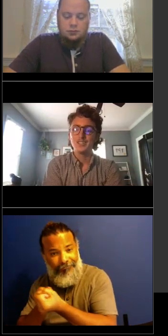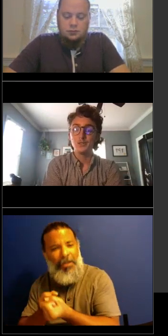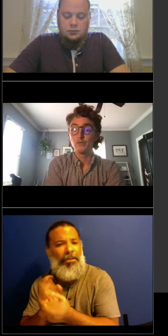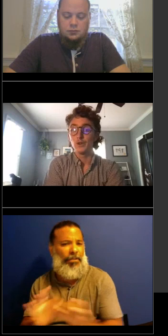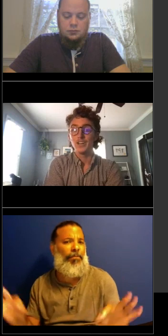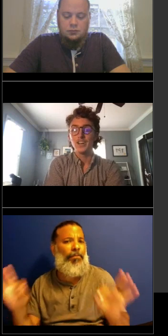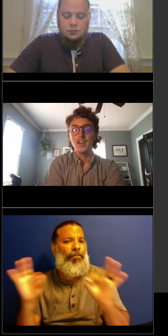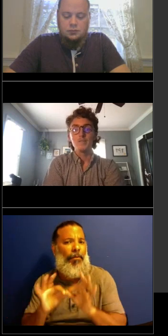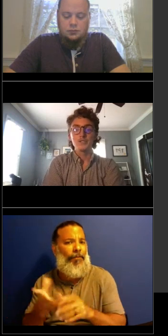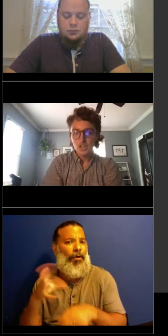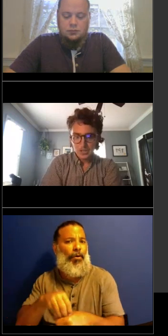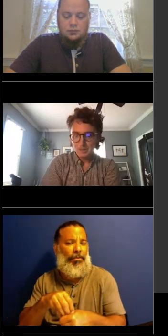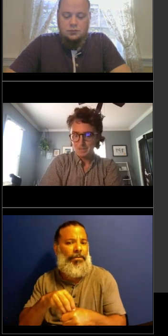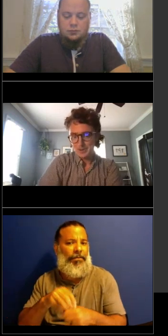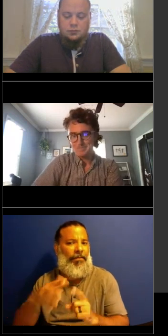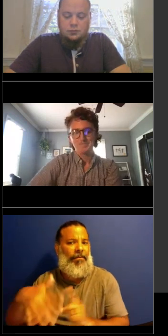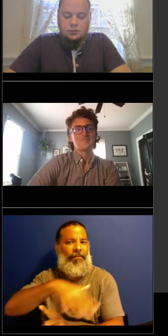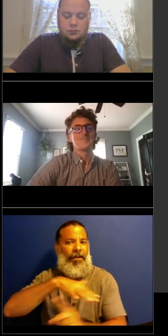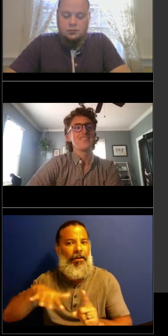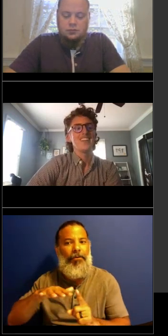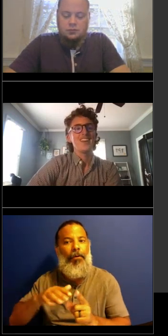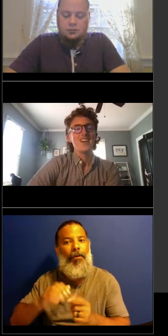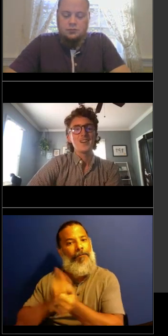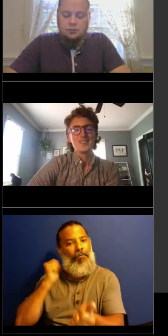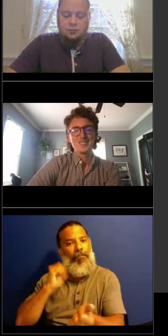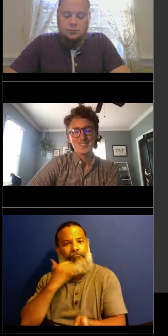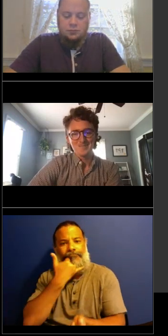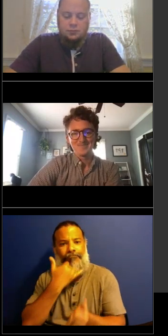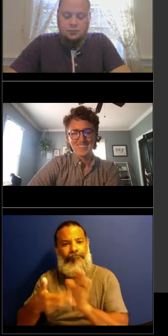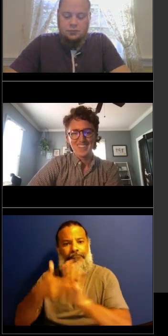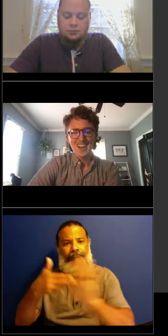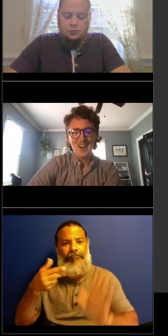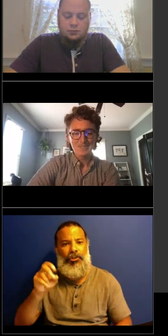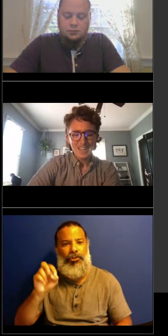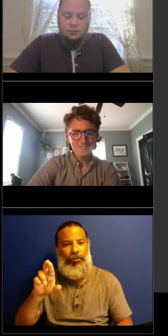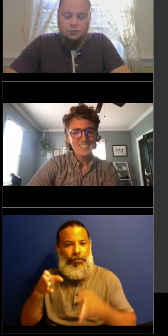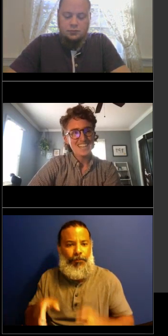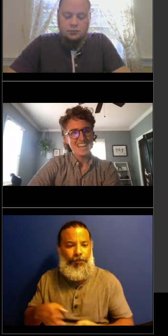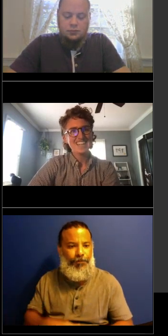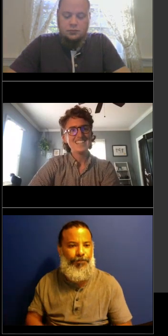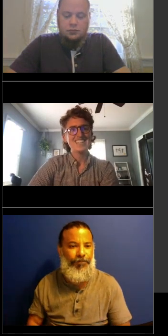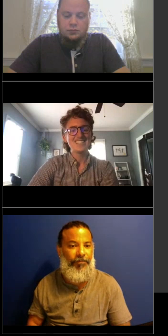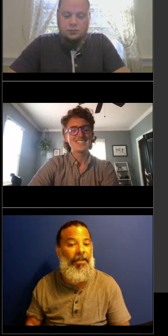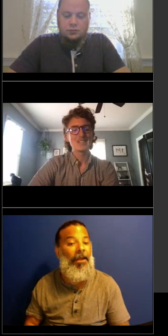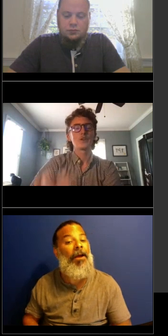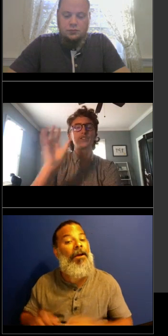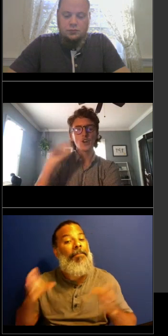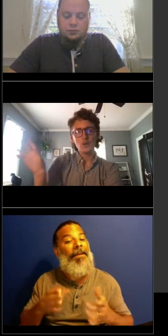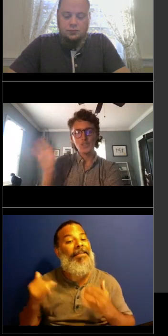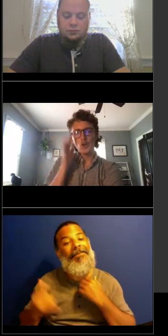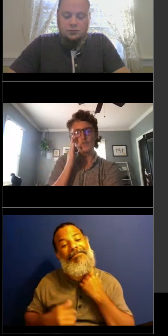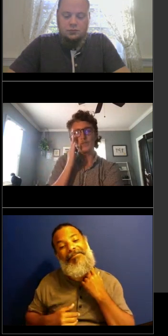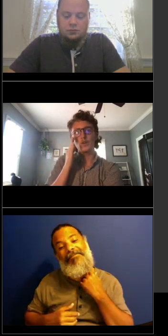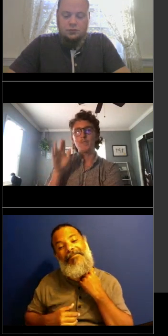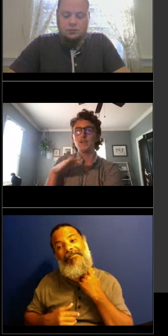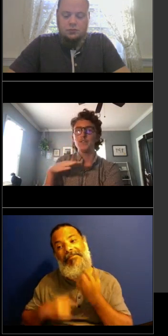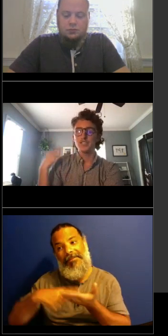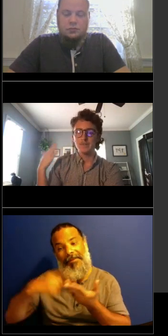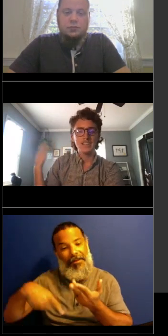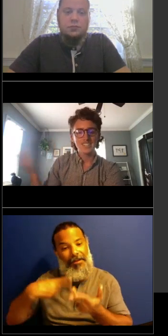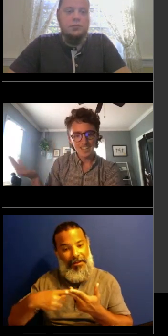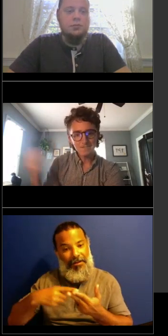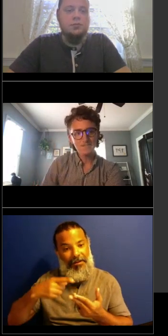environment to avoid misgendering people. So our plan for today is we're going to start with an overview